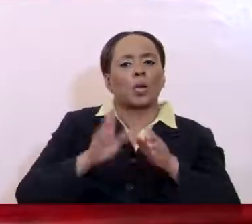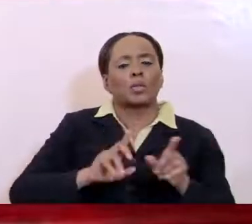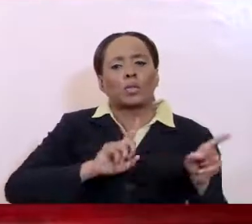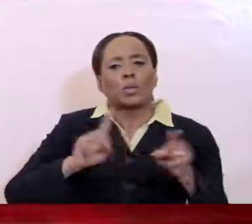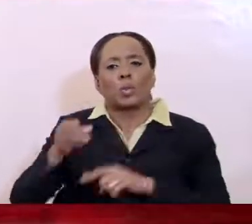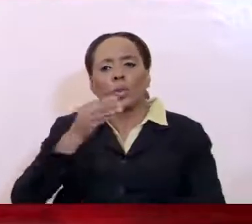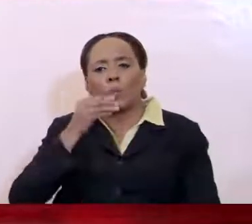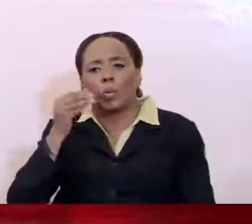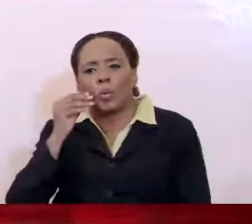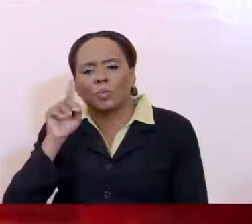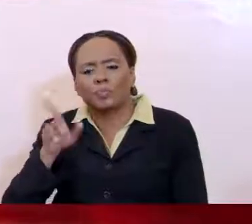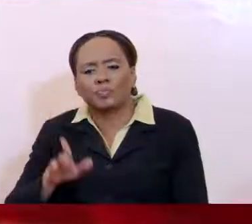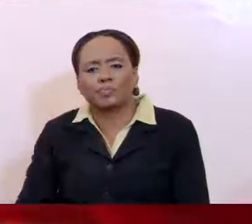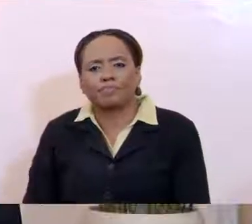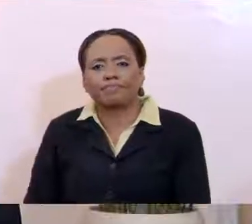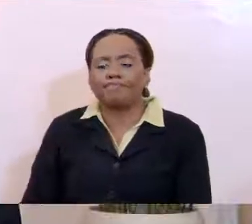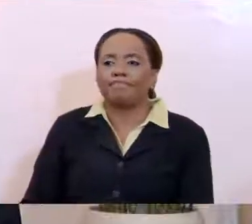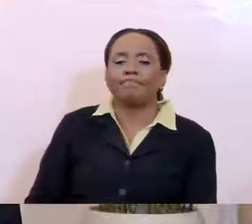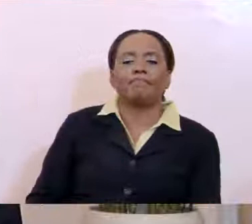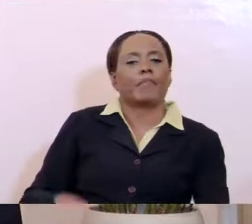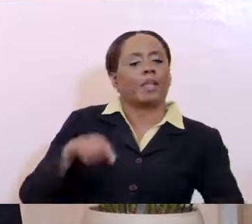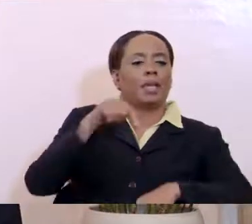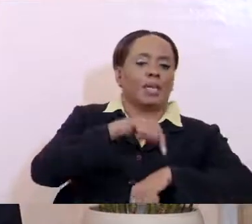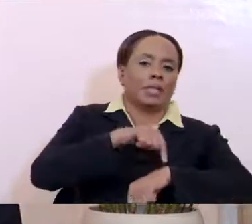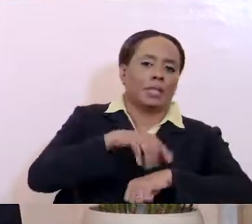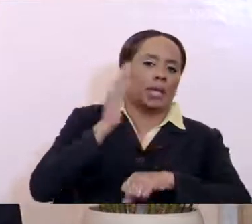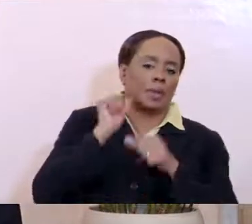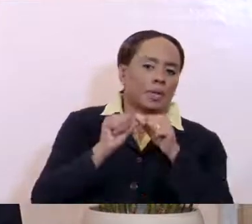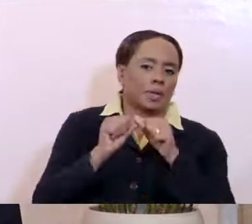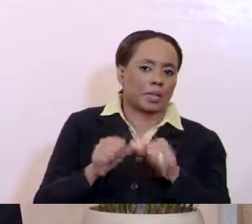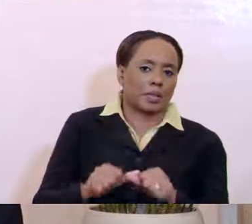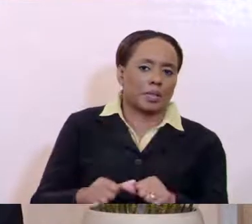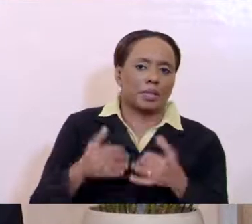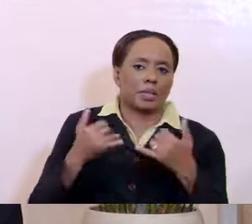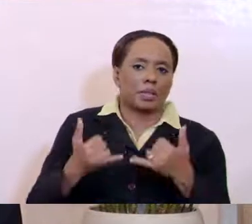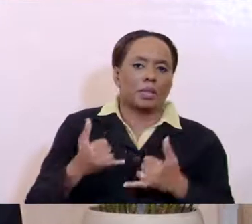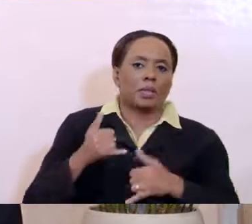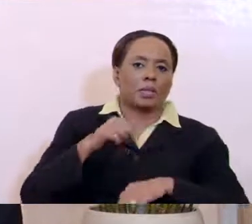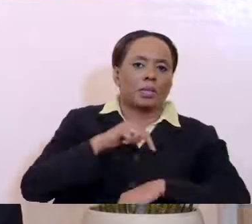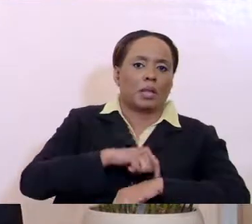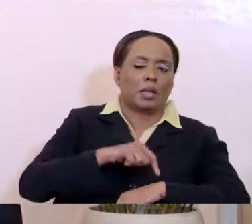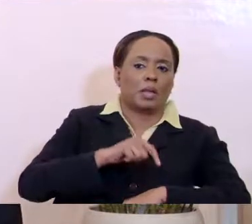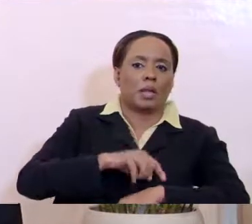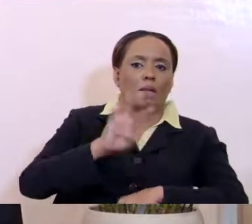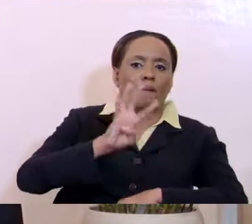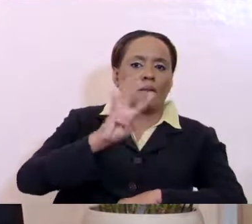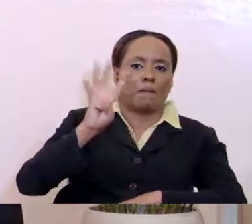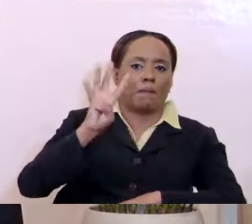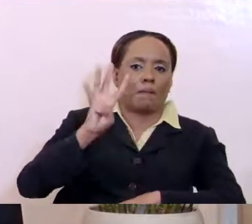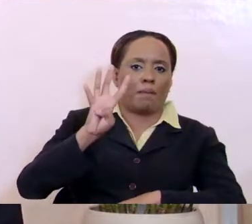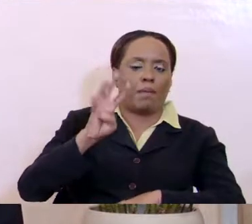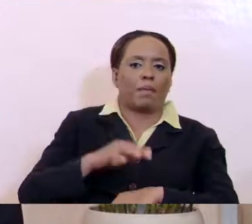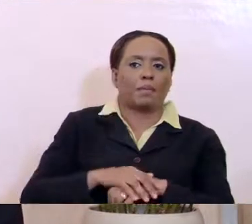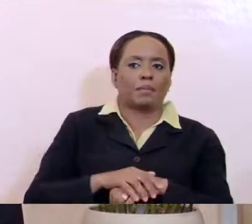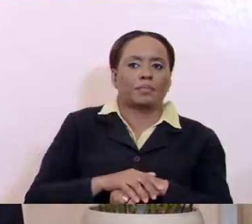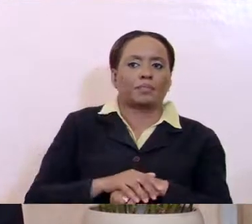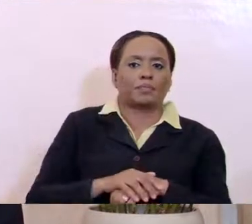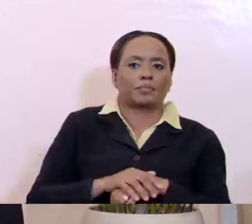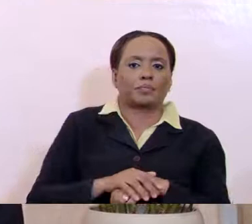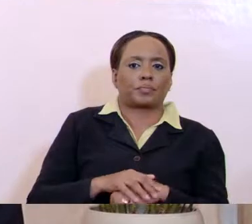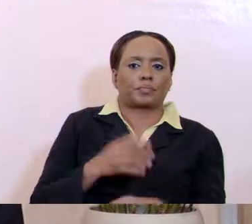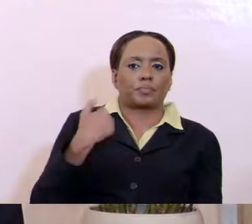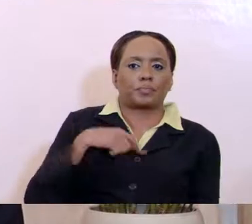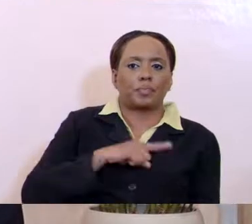That time will continue as it is now. So that time is currently 4 p.m. And we consider